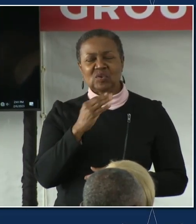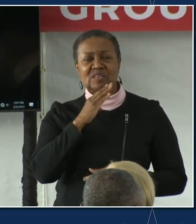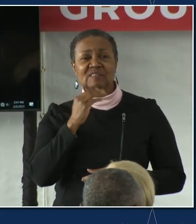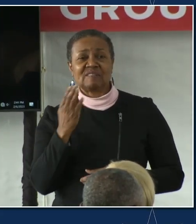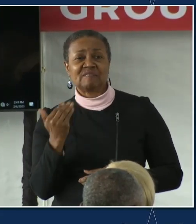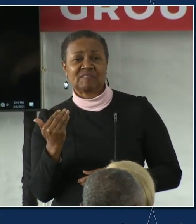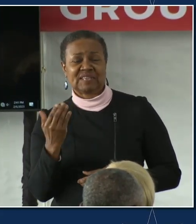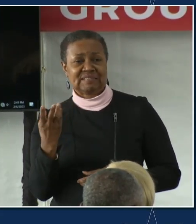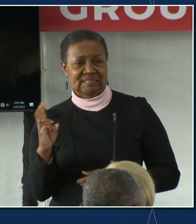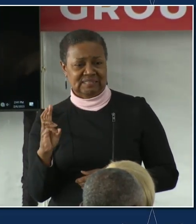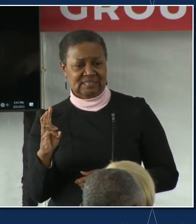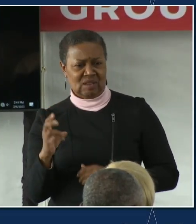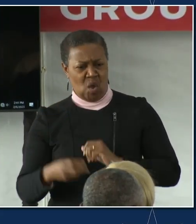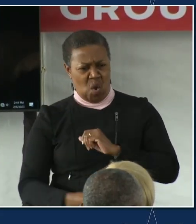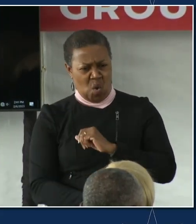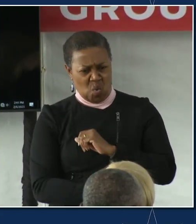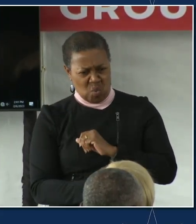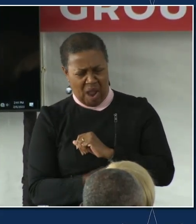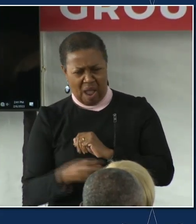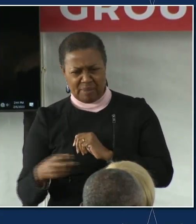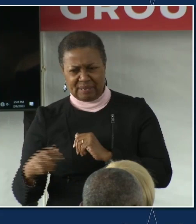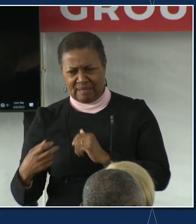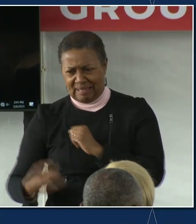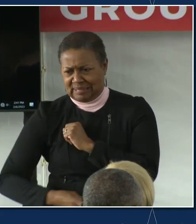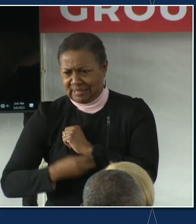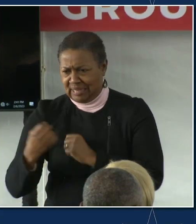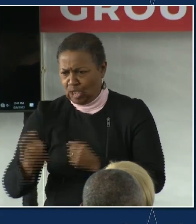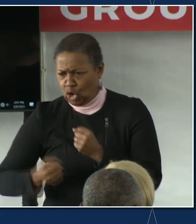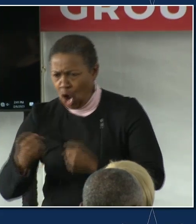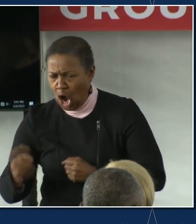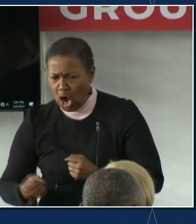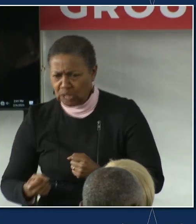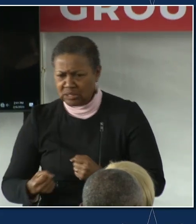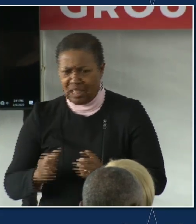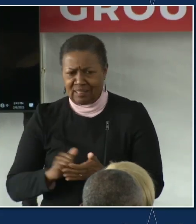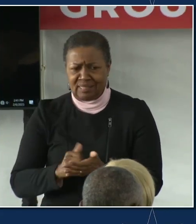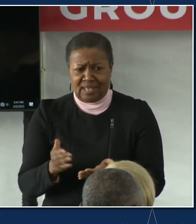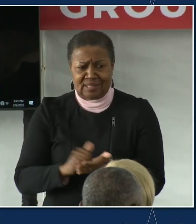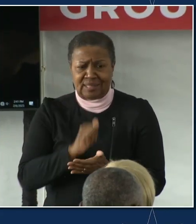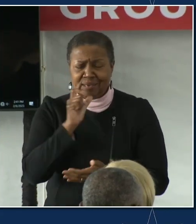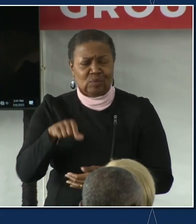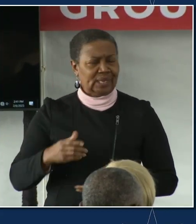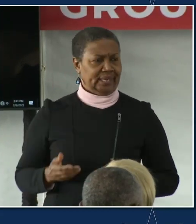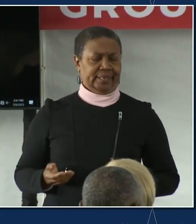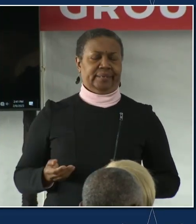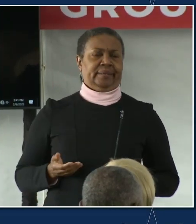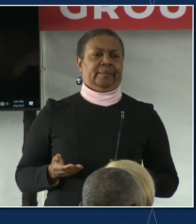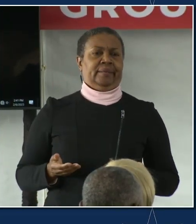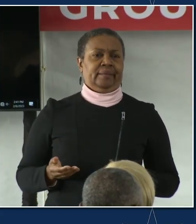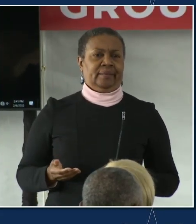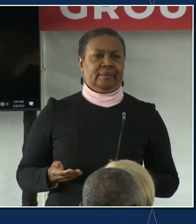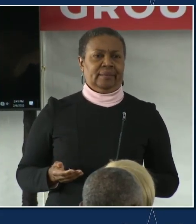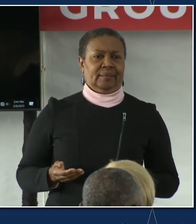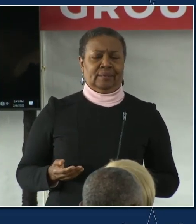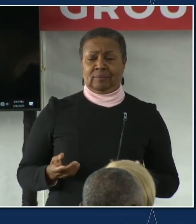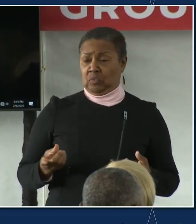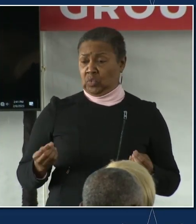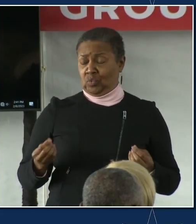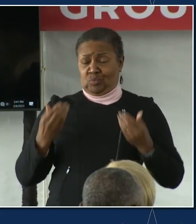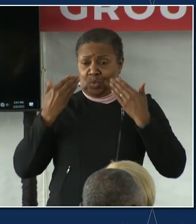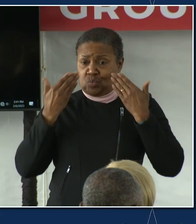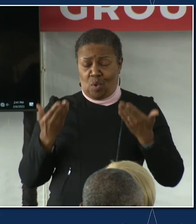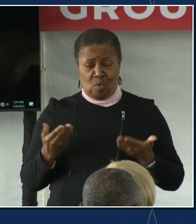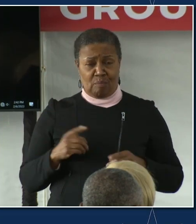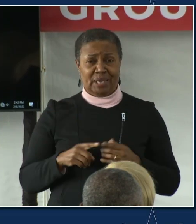old, robbing people and carjacking people on cars and things that they don't even need. And they don't even know what to do with, but